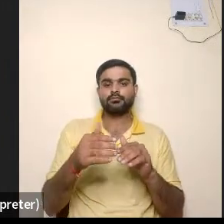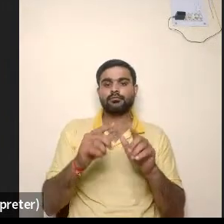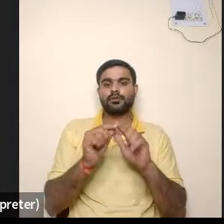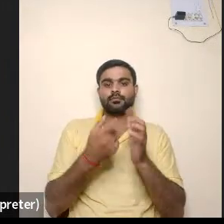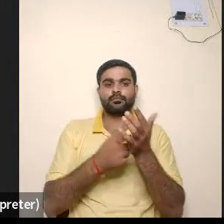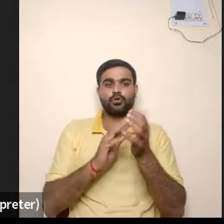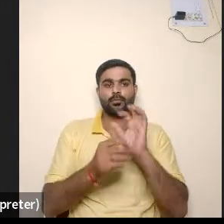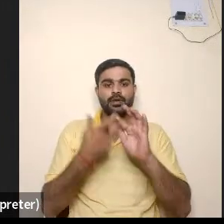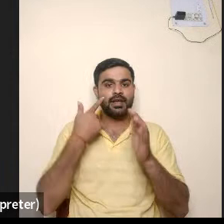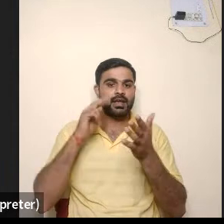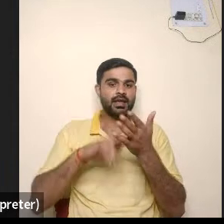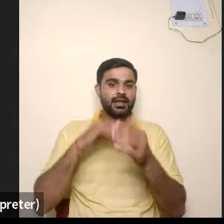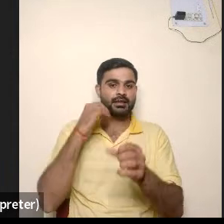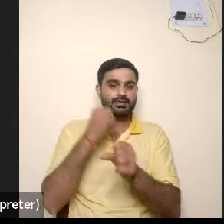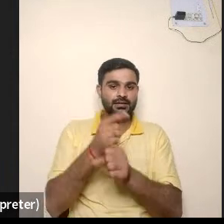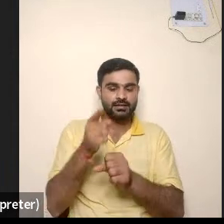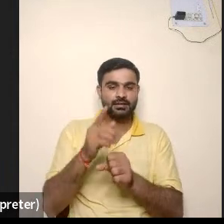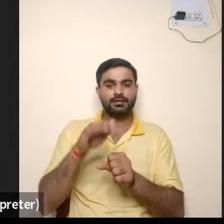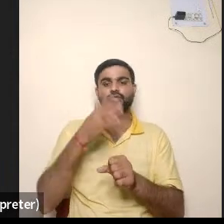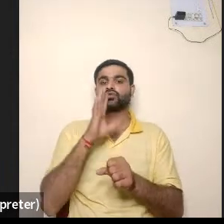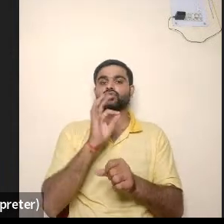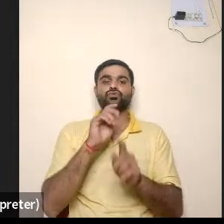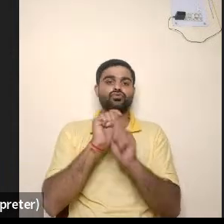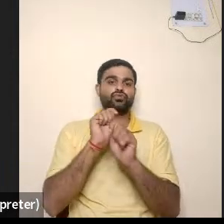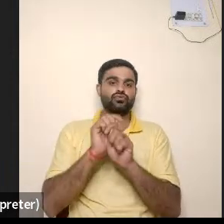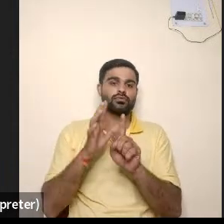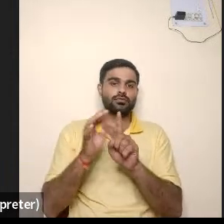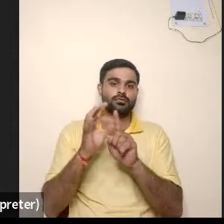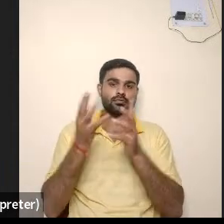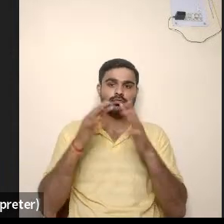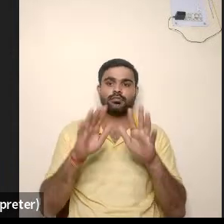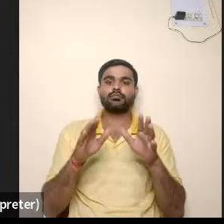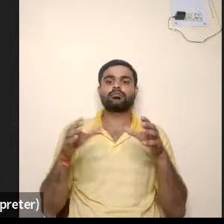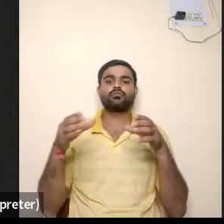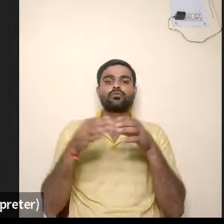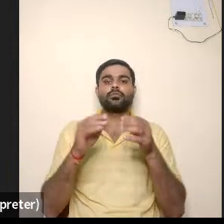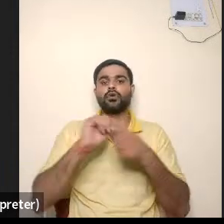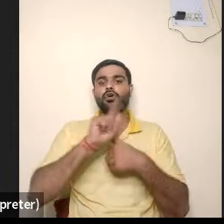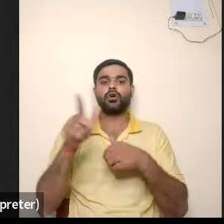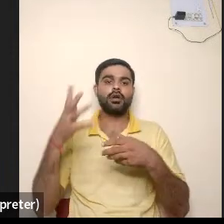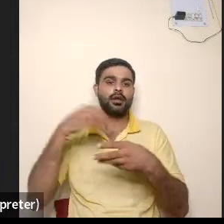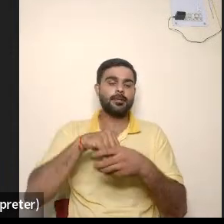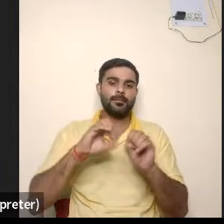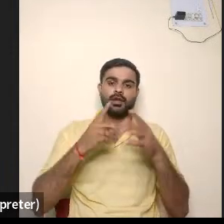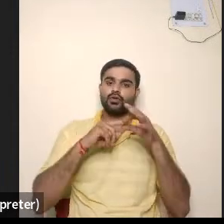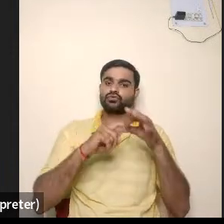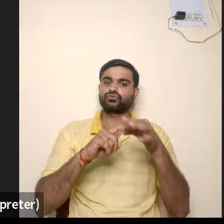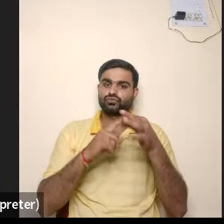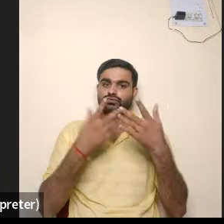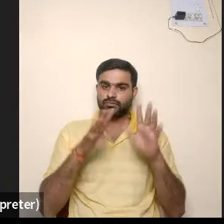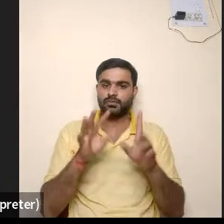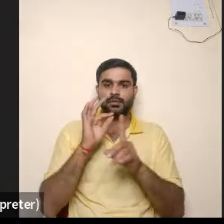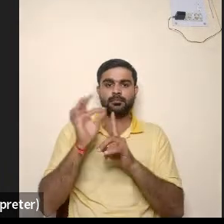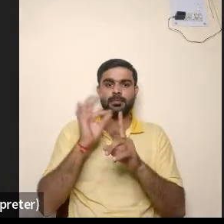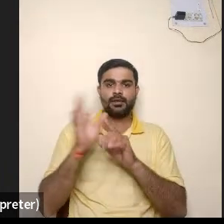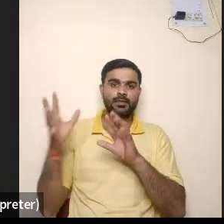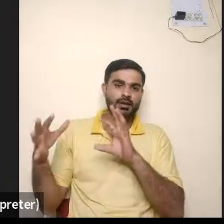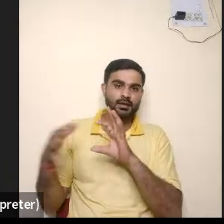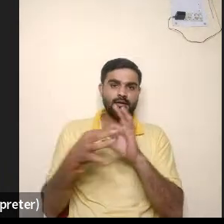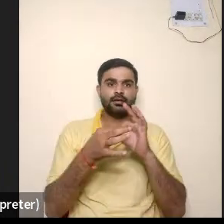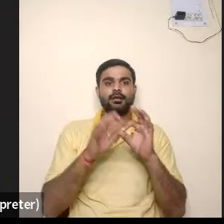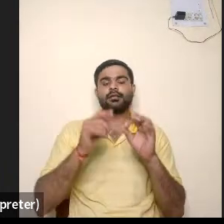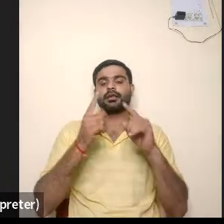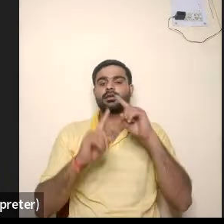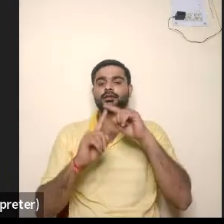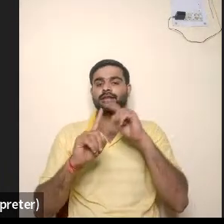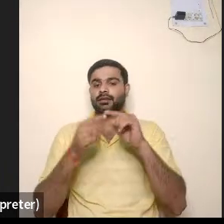it. Then actually the work is done, and then all of us can start questioning the private channels. Like, the Preeti, the